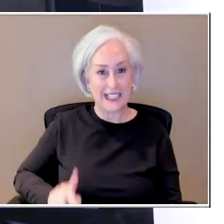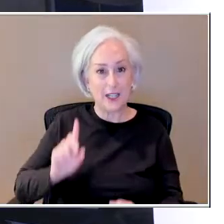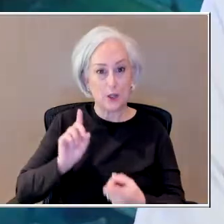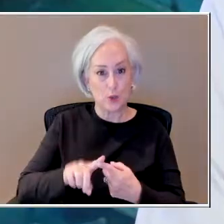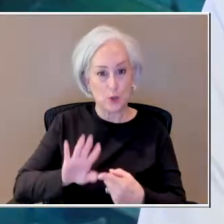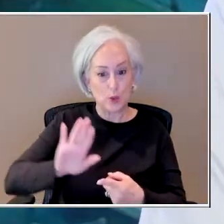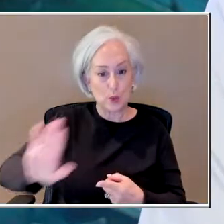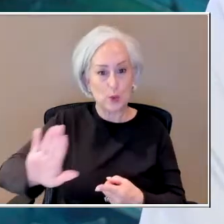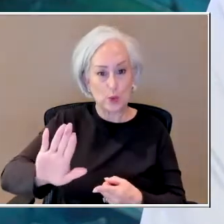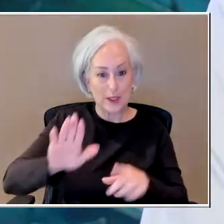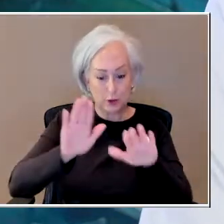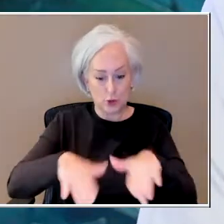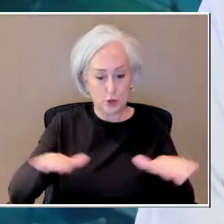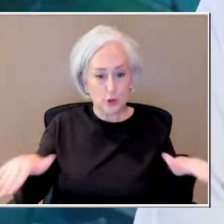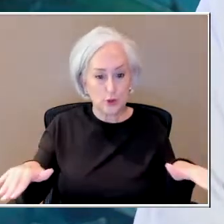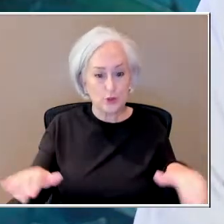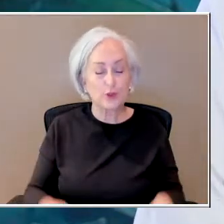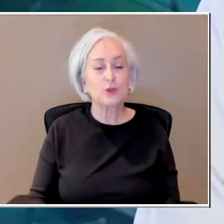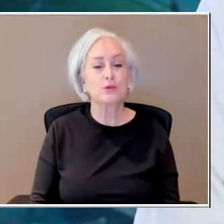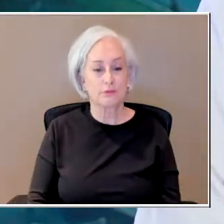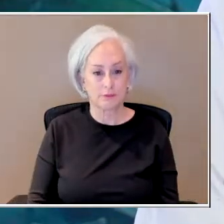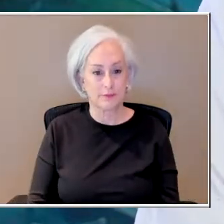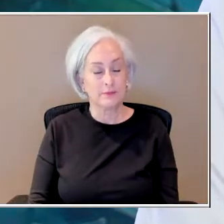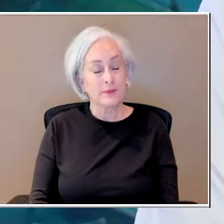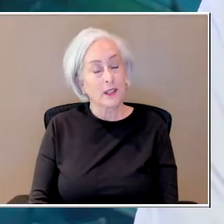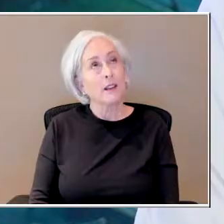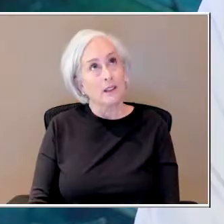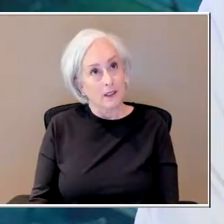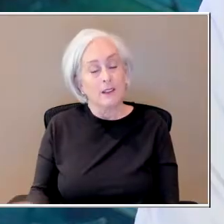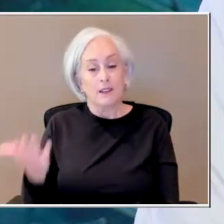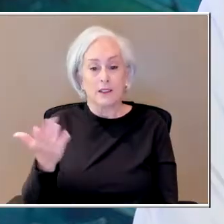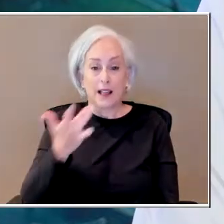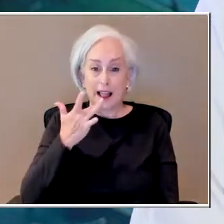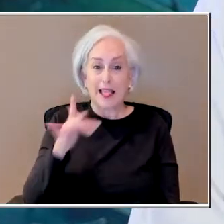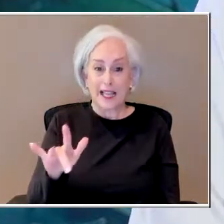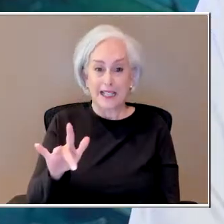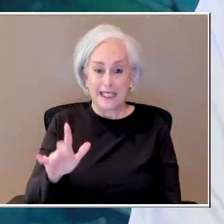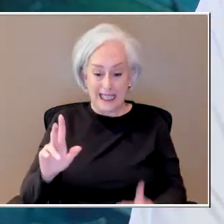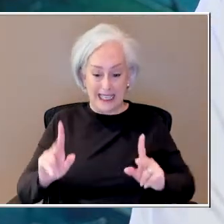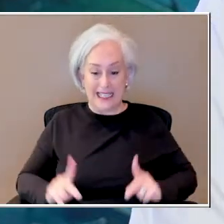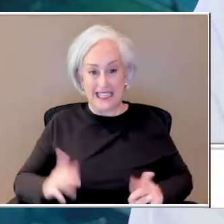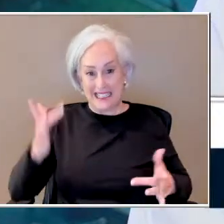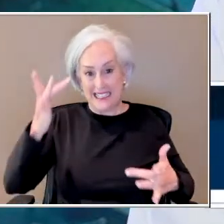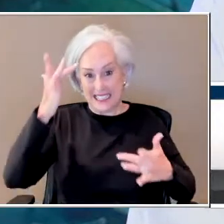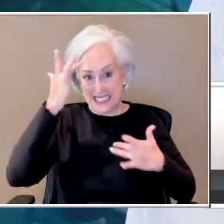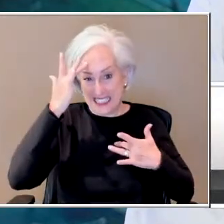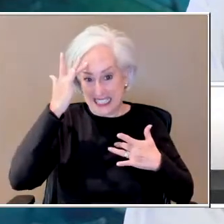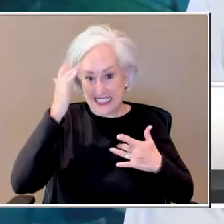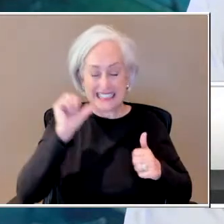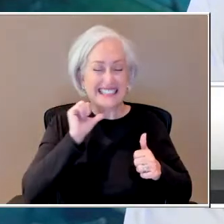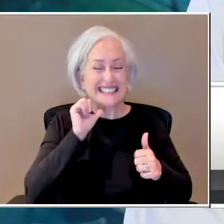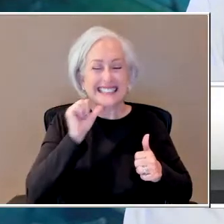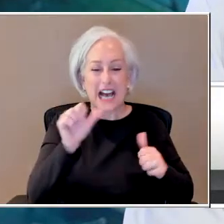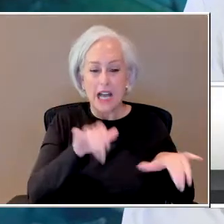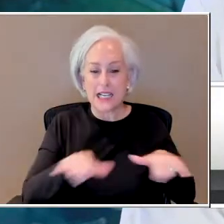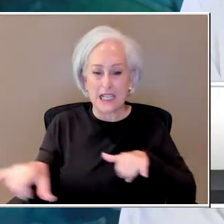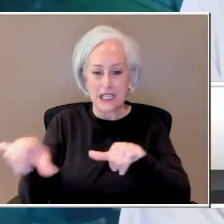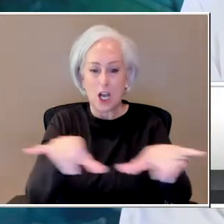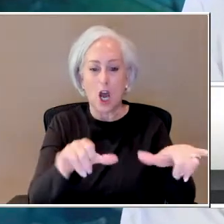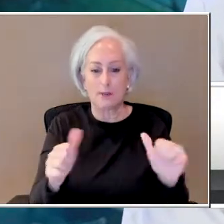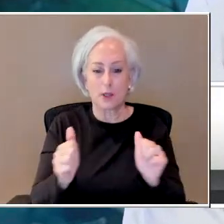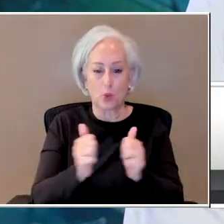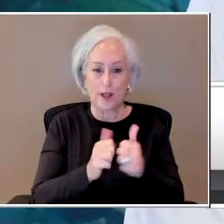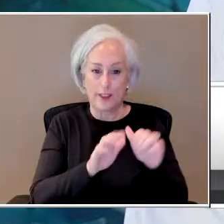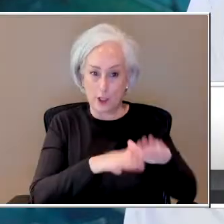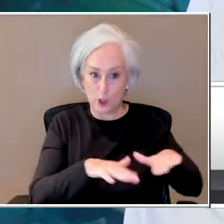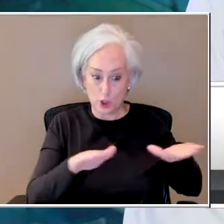Well, luckily kidney disease in children is not extremely common, so it doesn't happen a ton. But we, in a